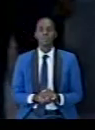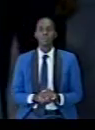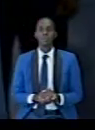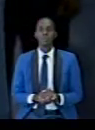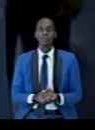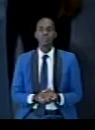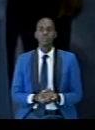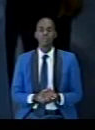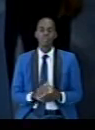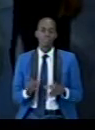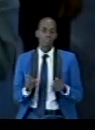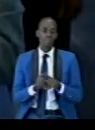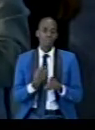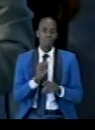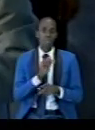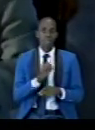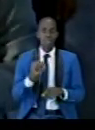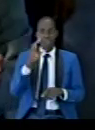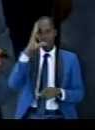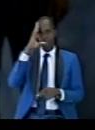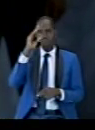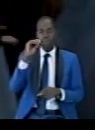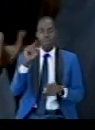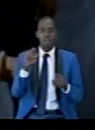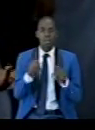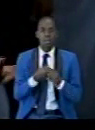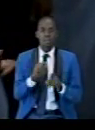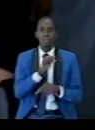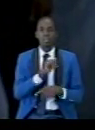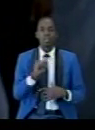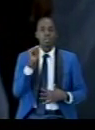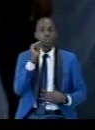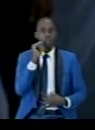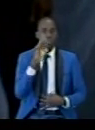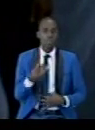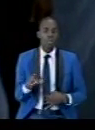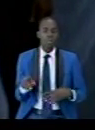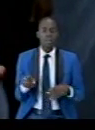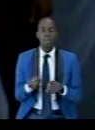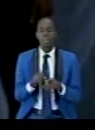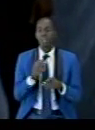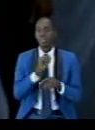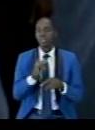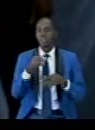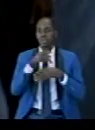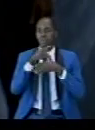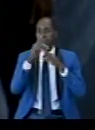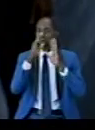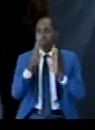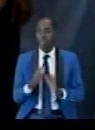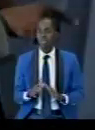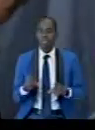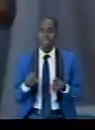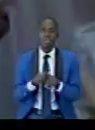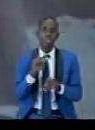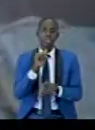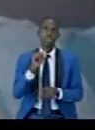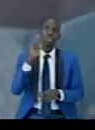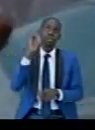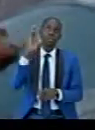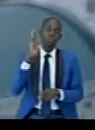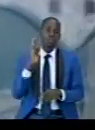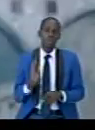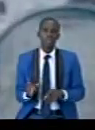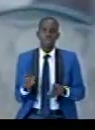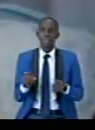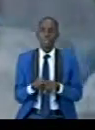As a man, as a woman, as a professional, as a minister, as